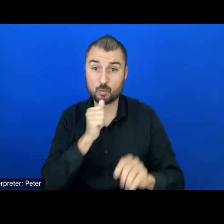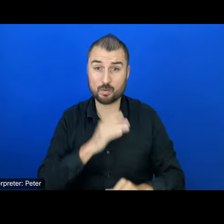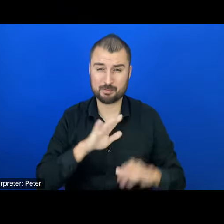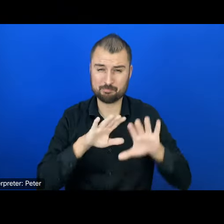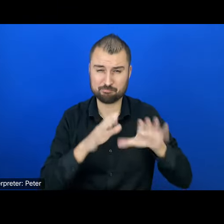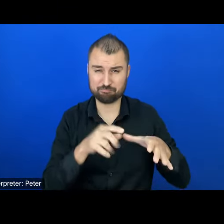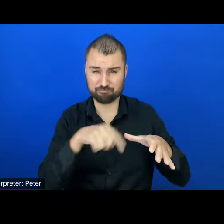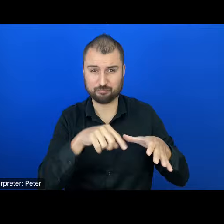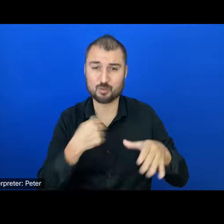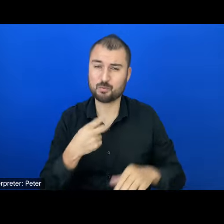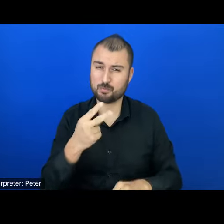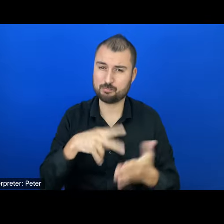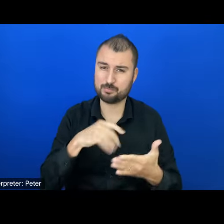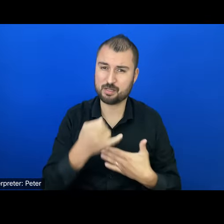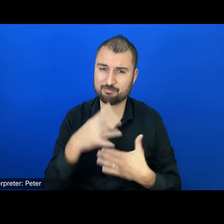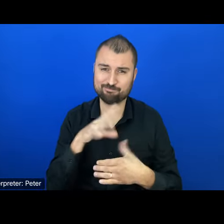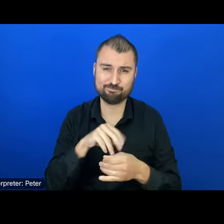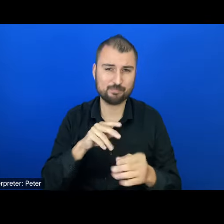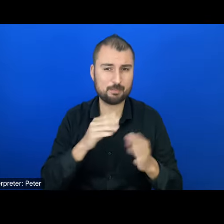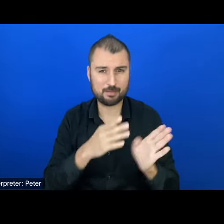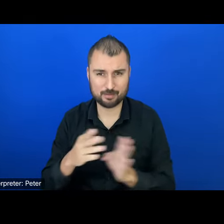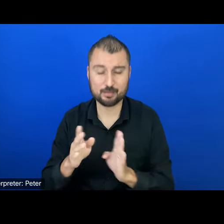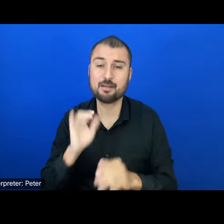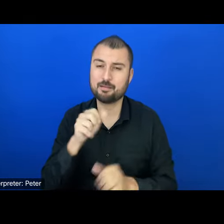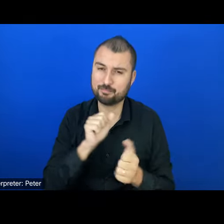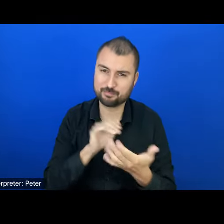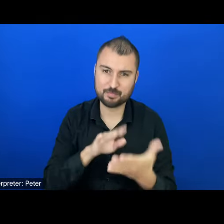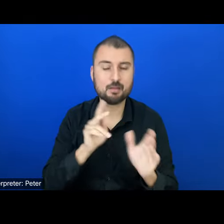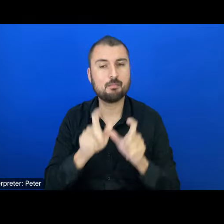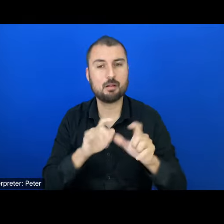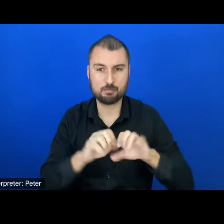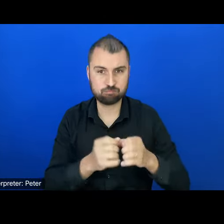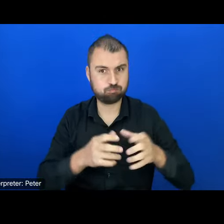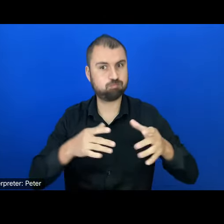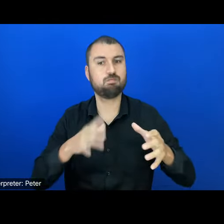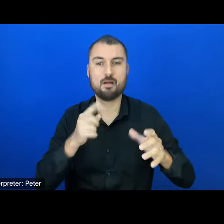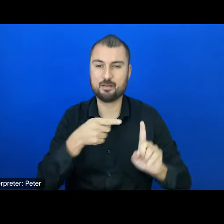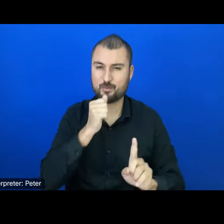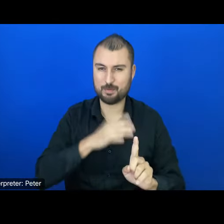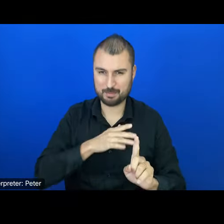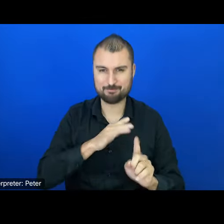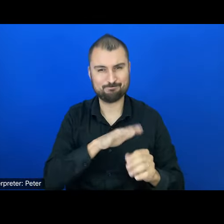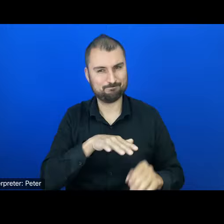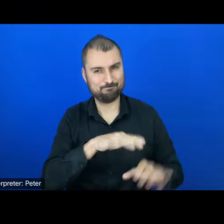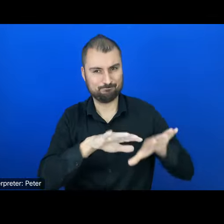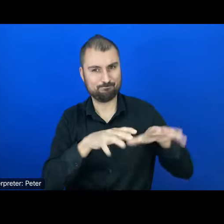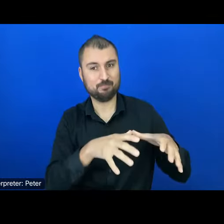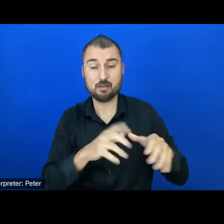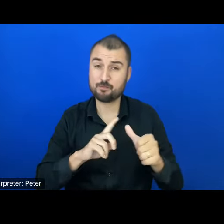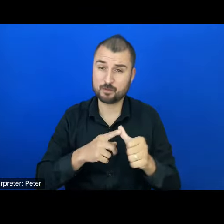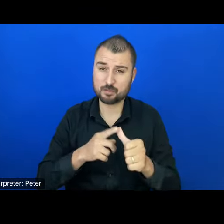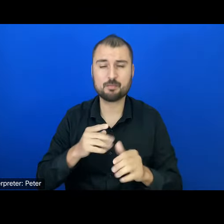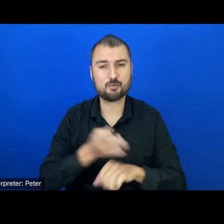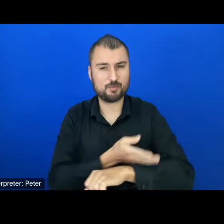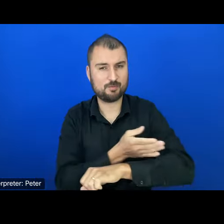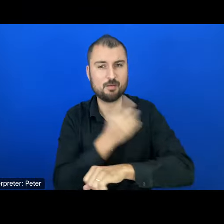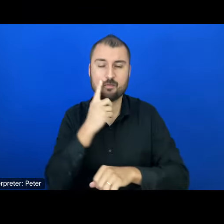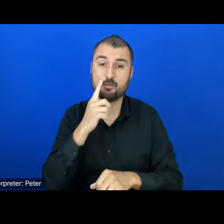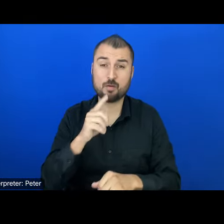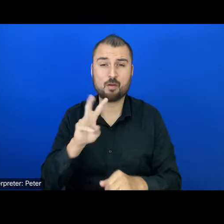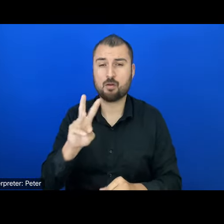two projects included in the plan that, again, addresses the population growth we're experiencing on the female side. The first would be the renovation of